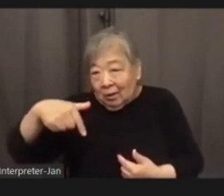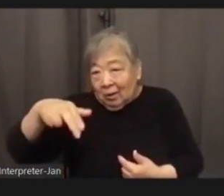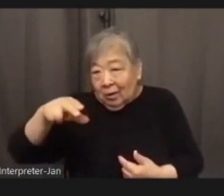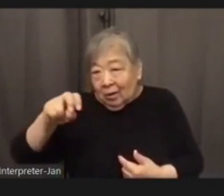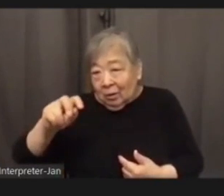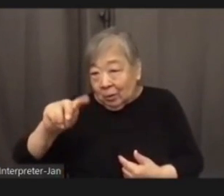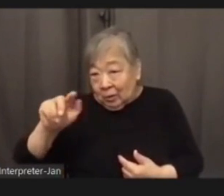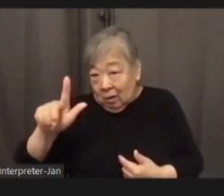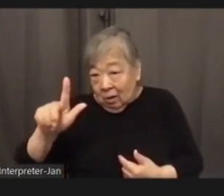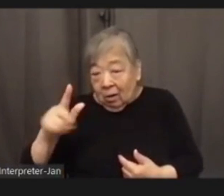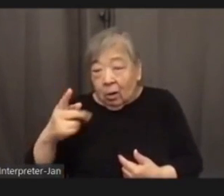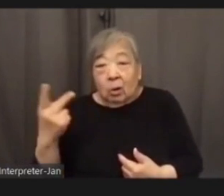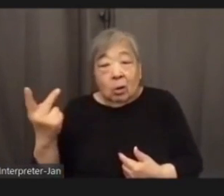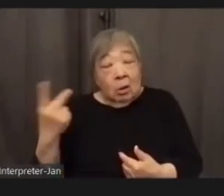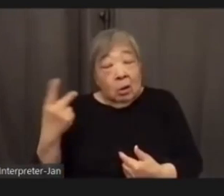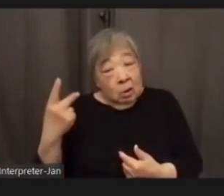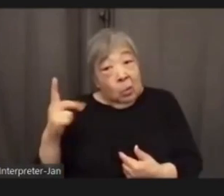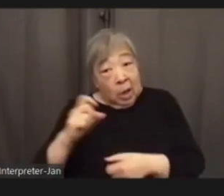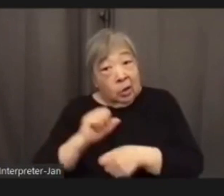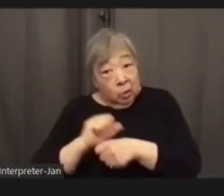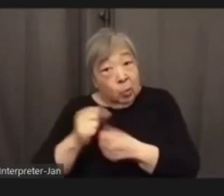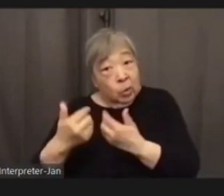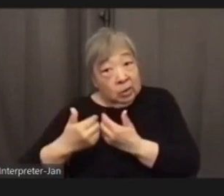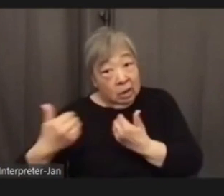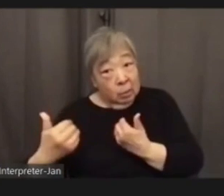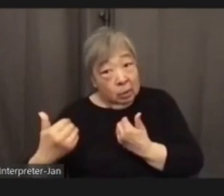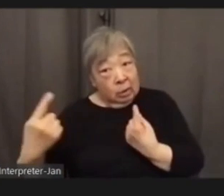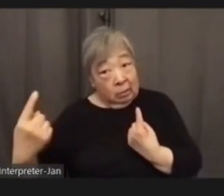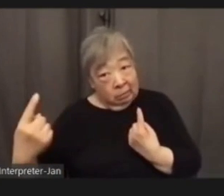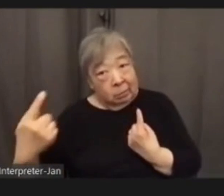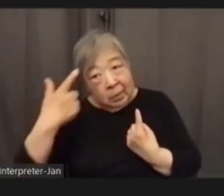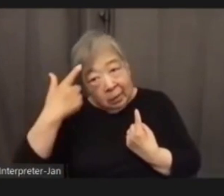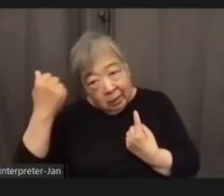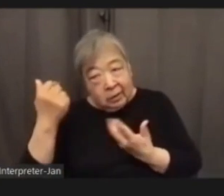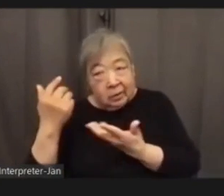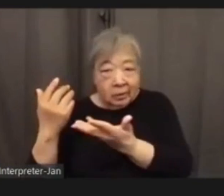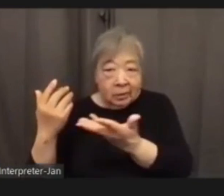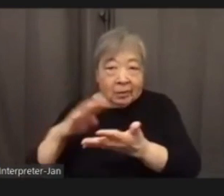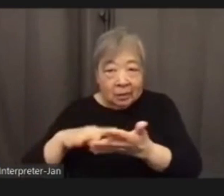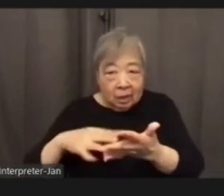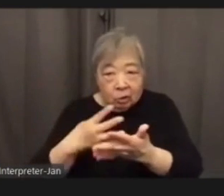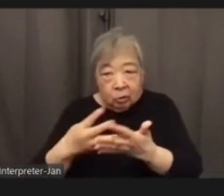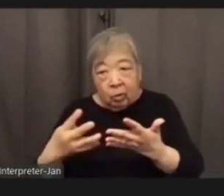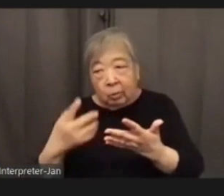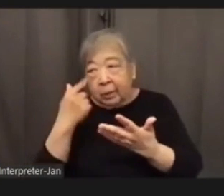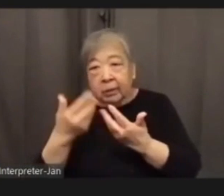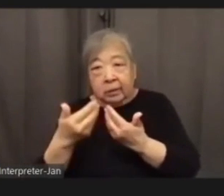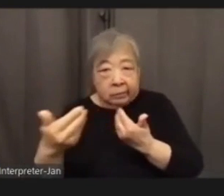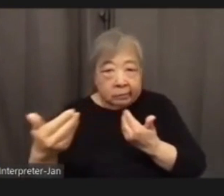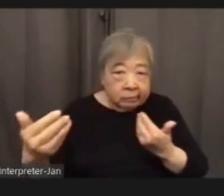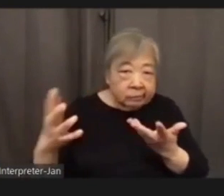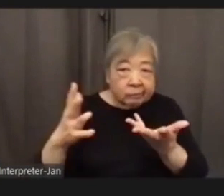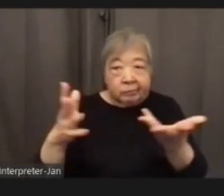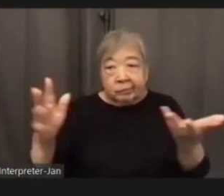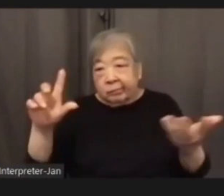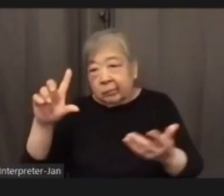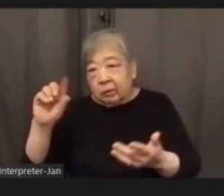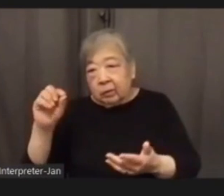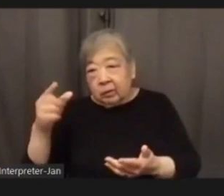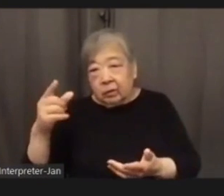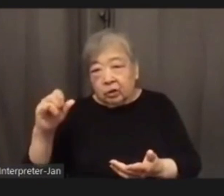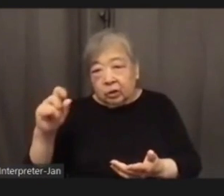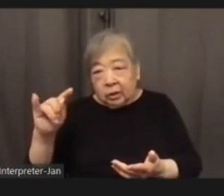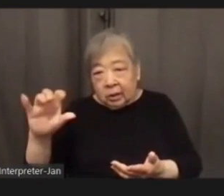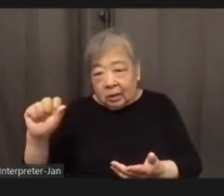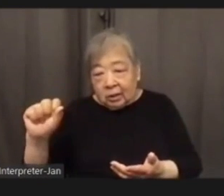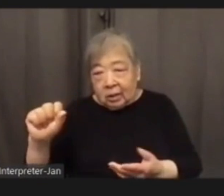work separately because of logistics or schedules, in my mind, I could